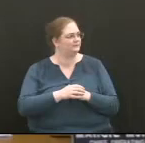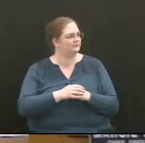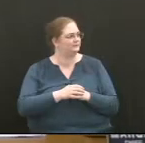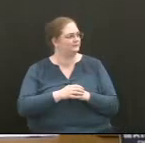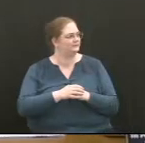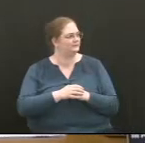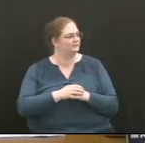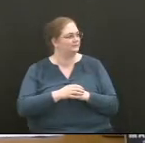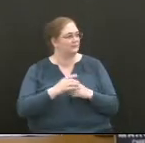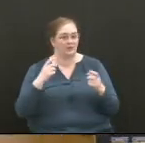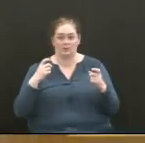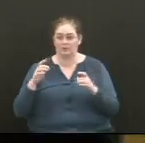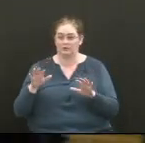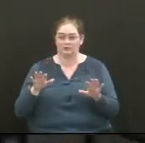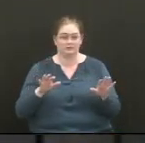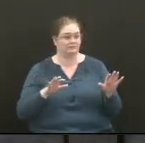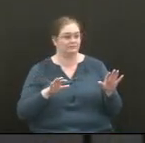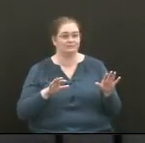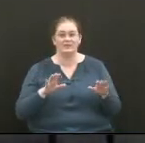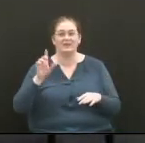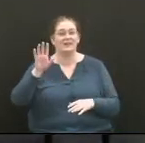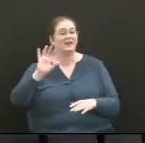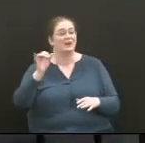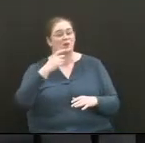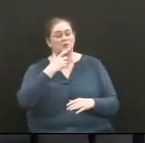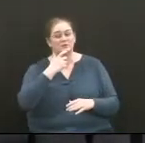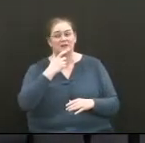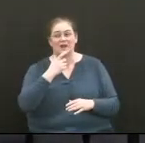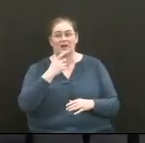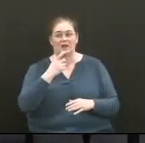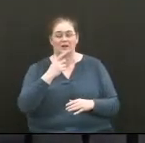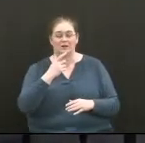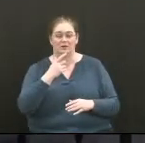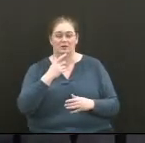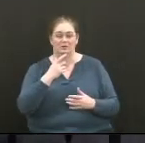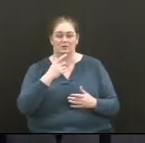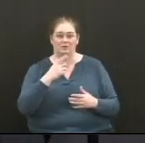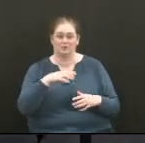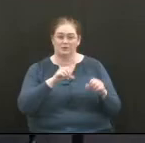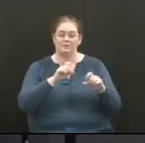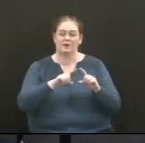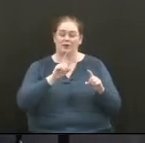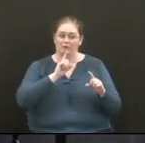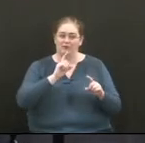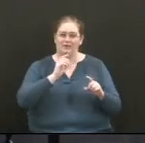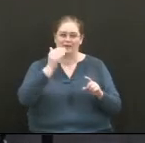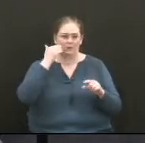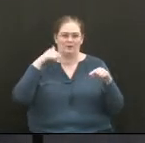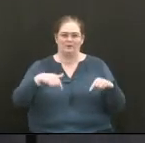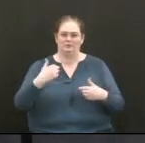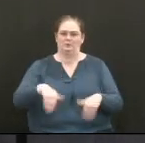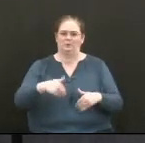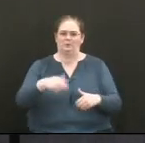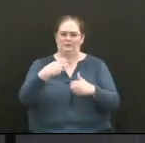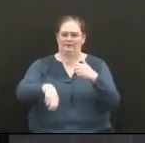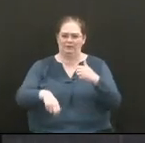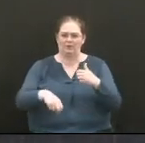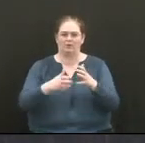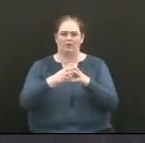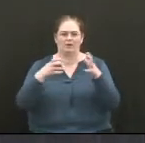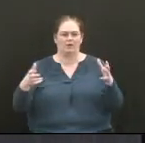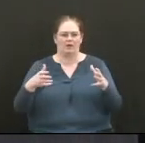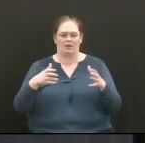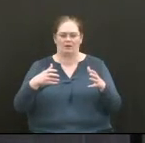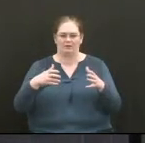Matt? No. Okay. Can I also say, and I don't want to preempt this, but I know that this was difficult. There was a lot of